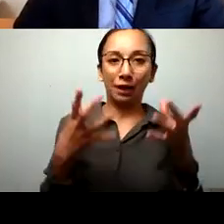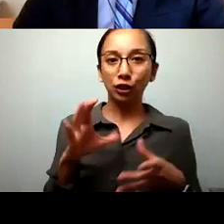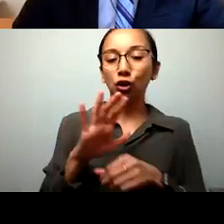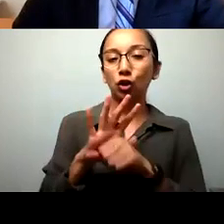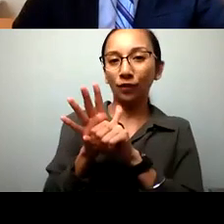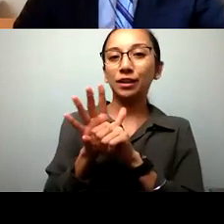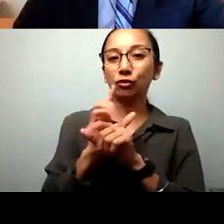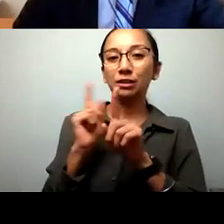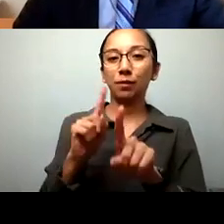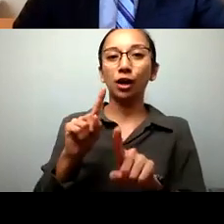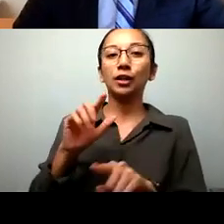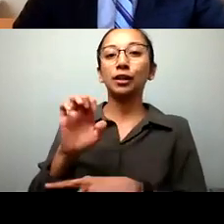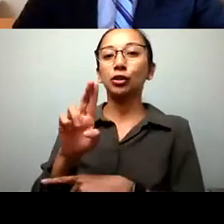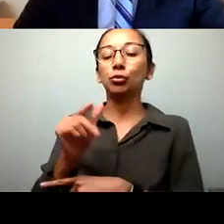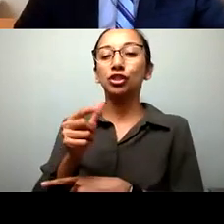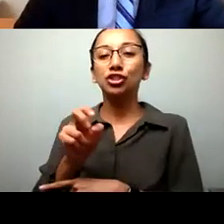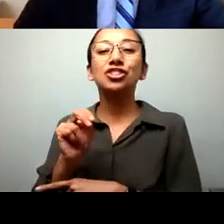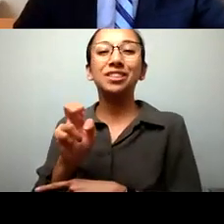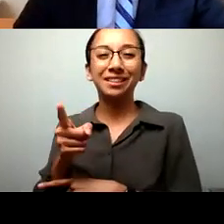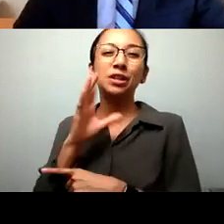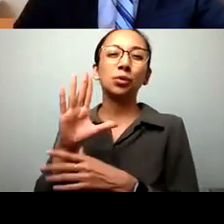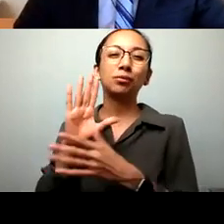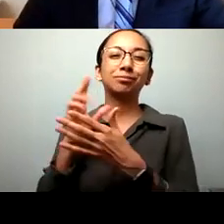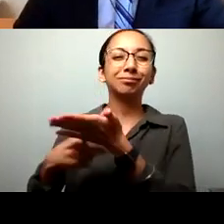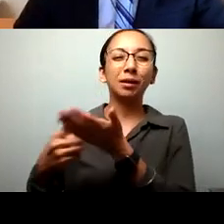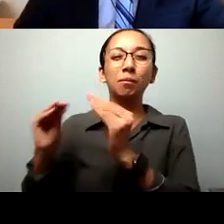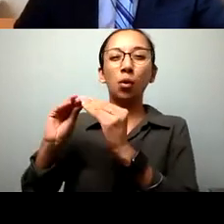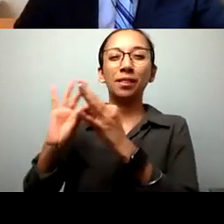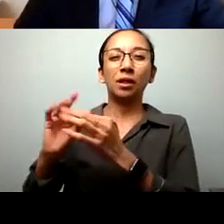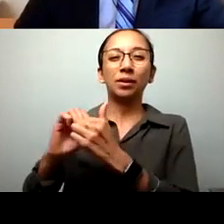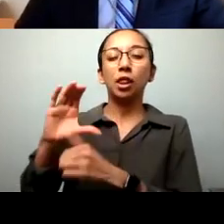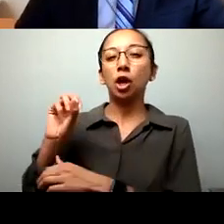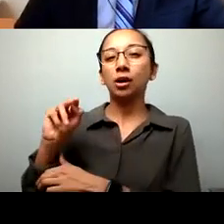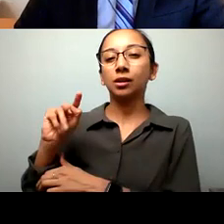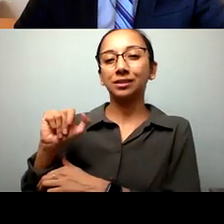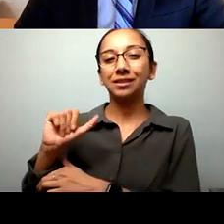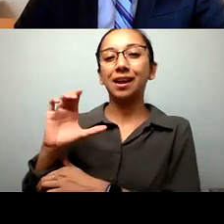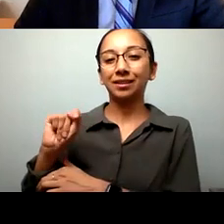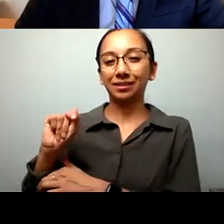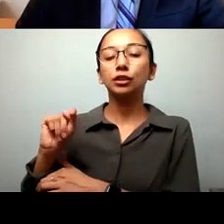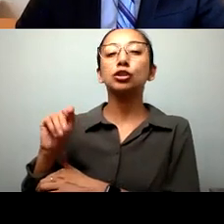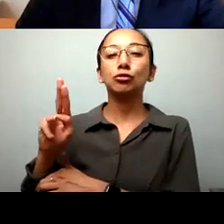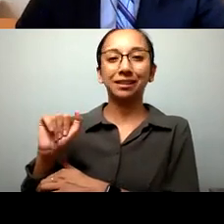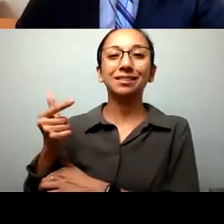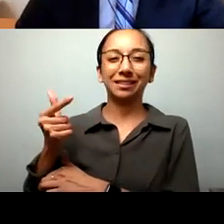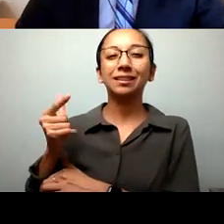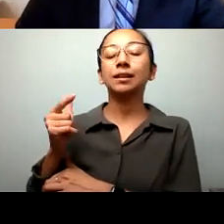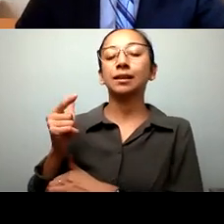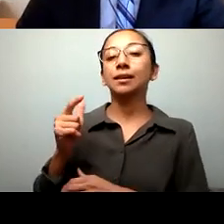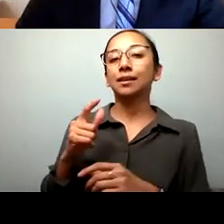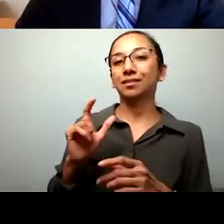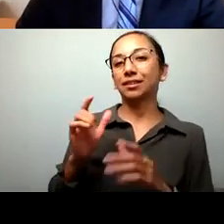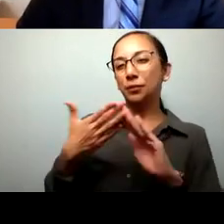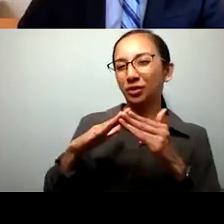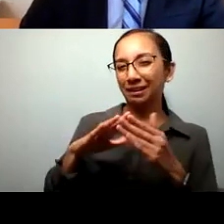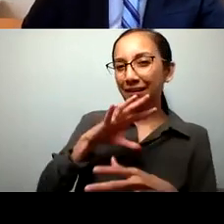Response, Eugene Hernandez, who will go a little bit more over contact tracing, which is for us called community engagement, as contact tracing is an